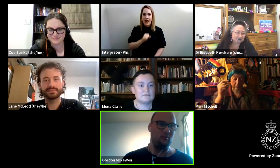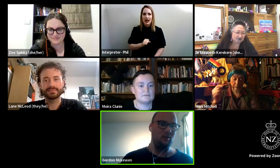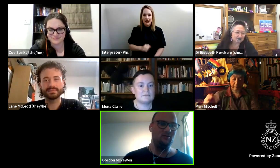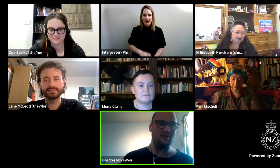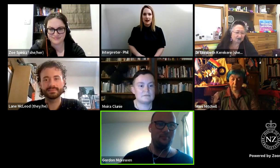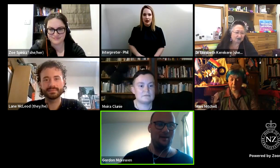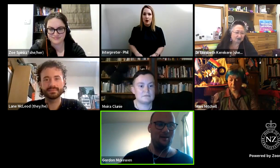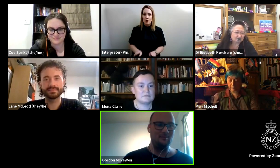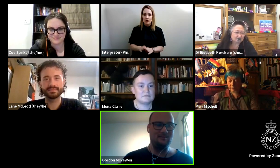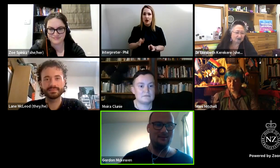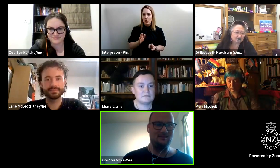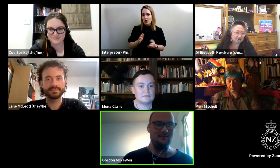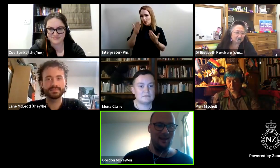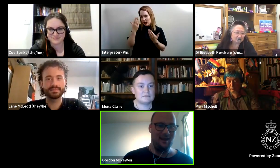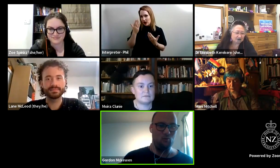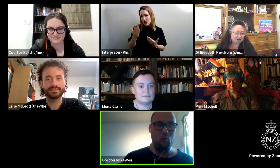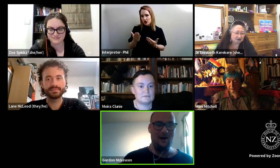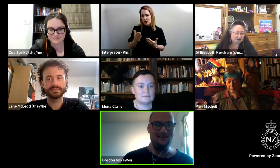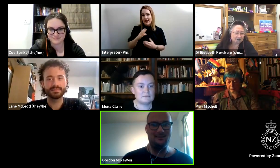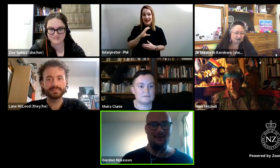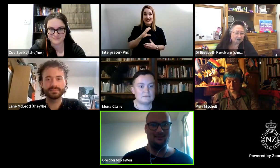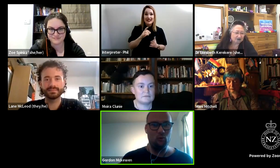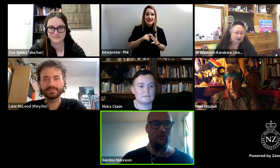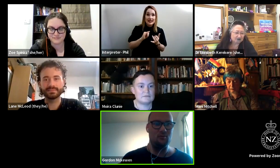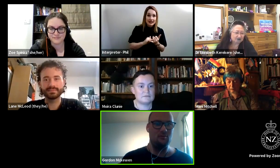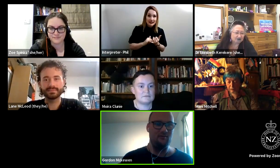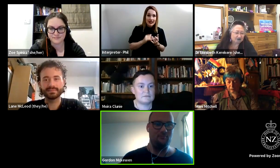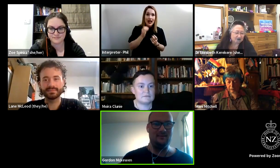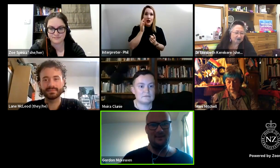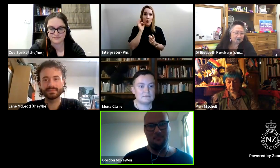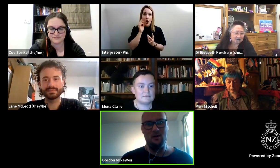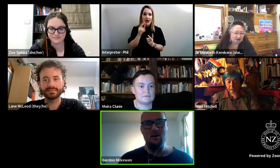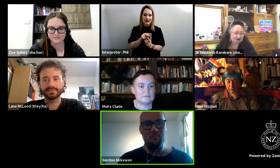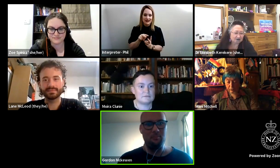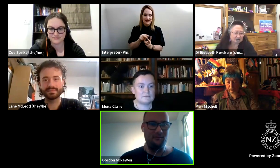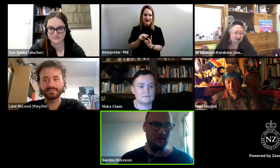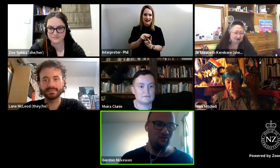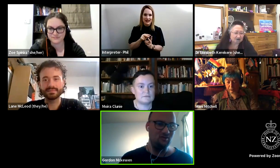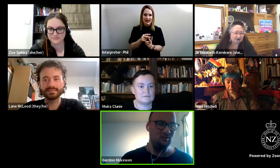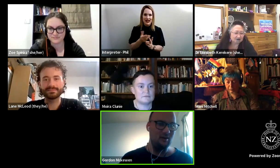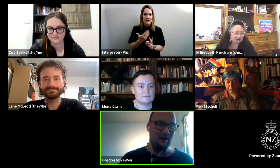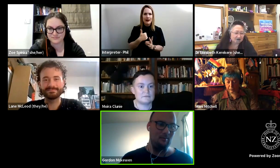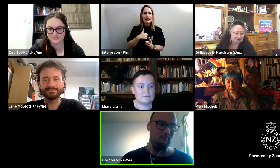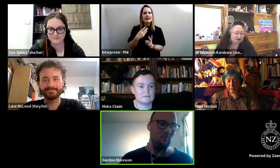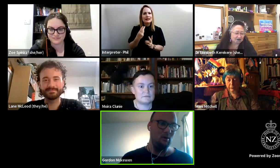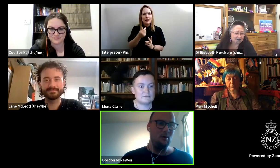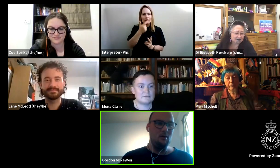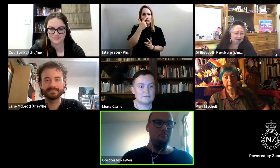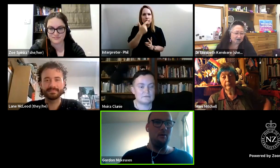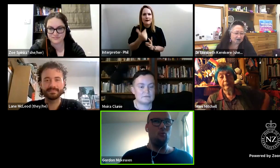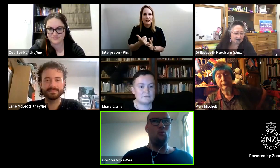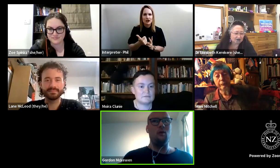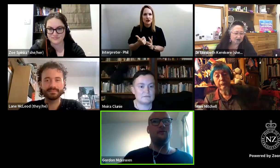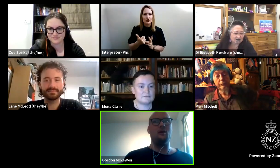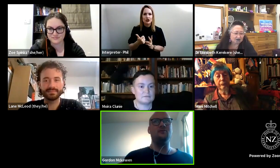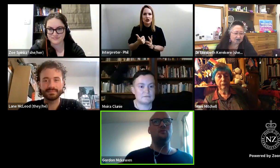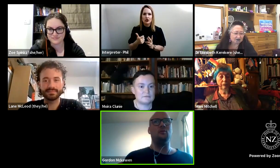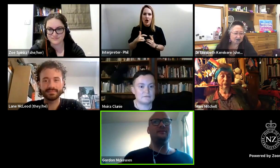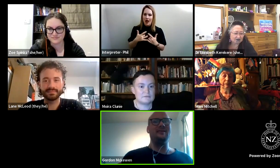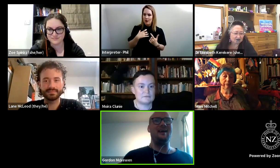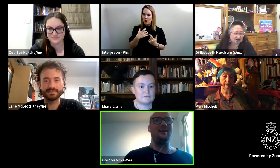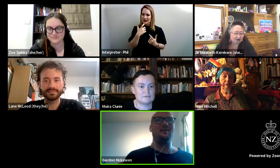want to acknowledge that being cis and white does also give me some privilege. But what